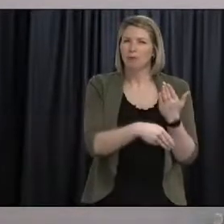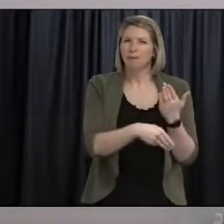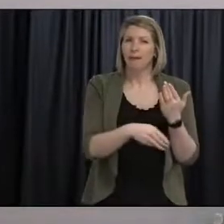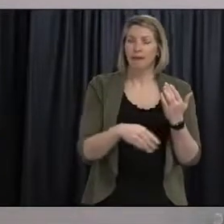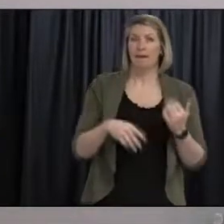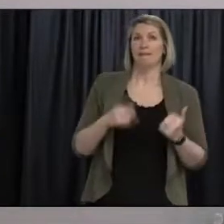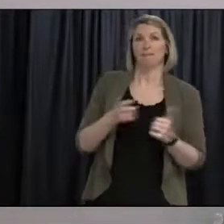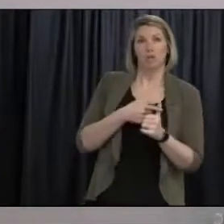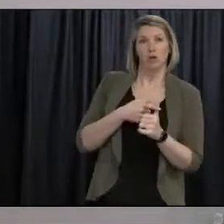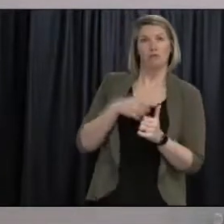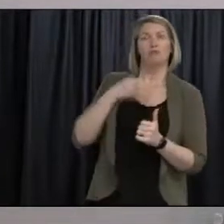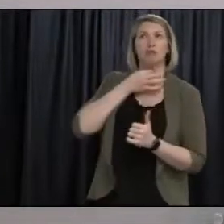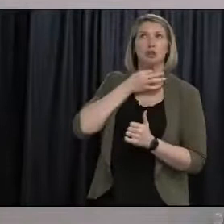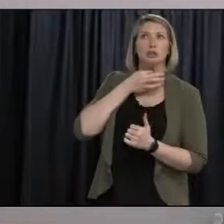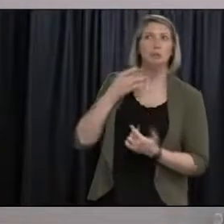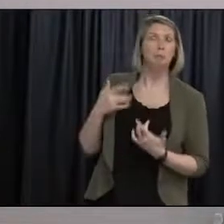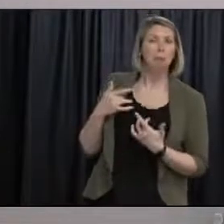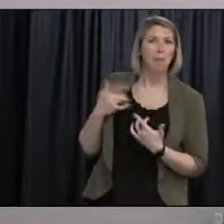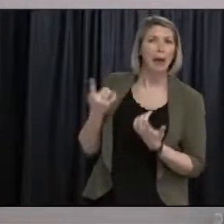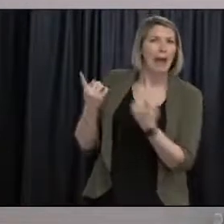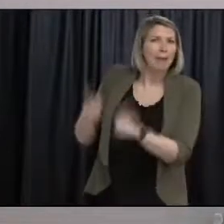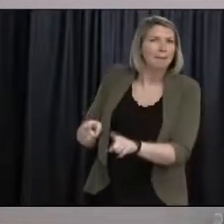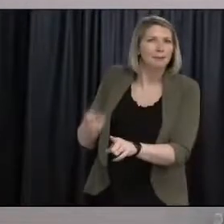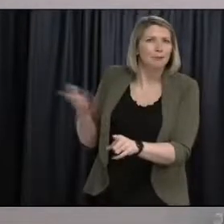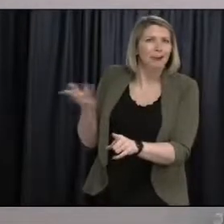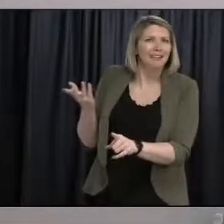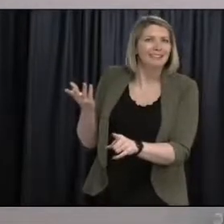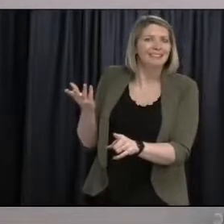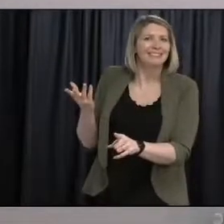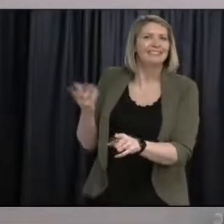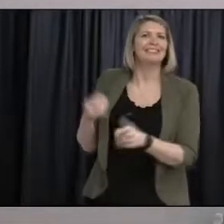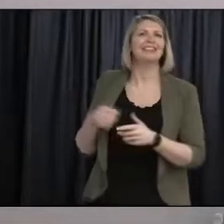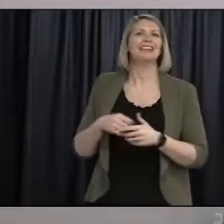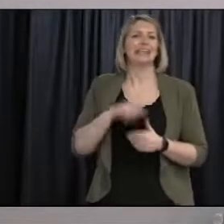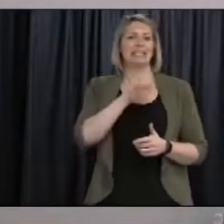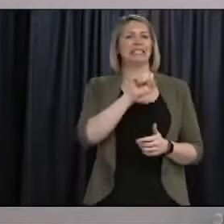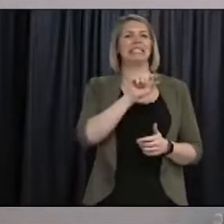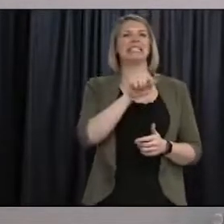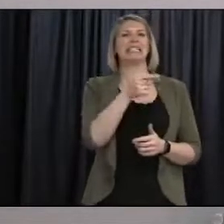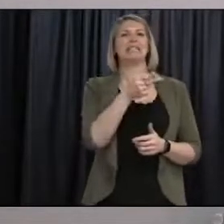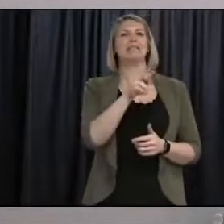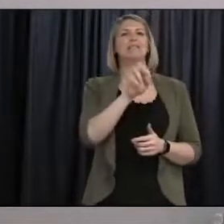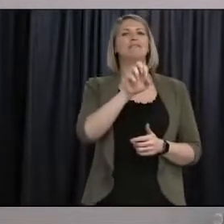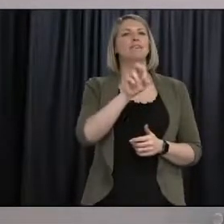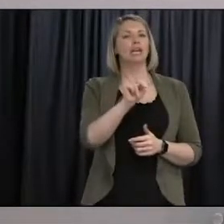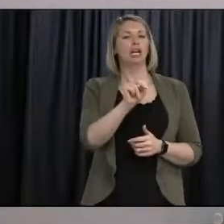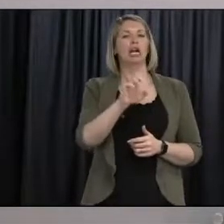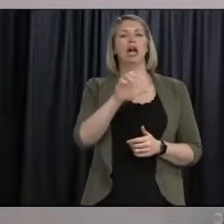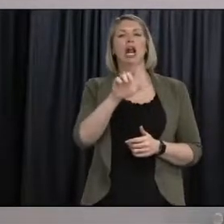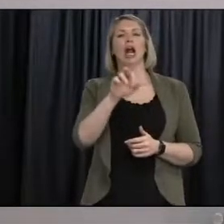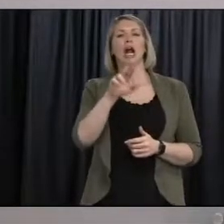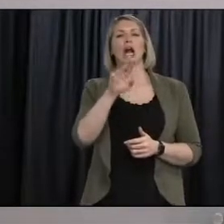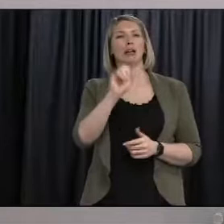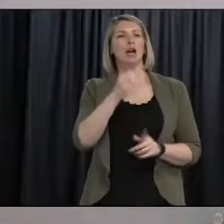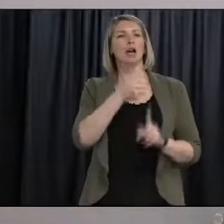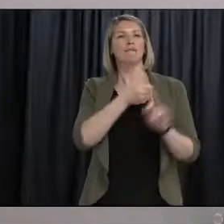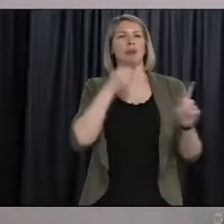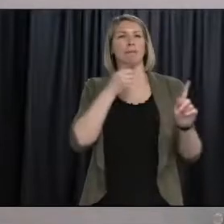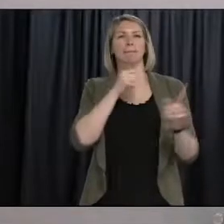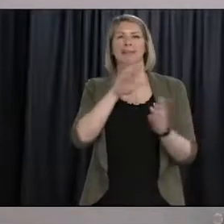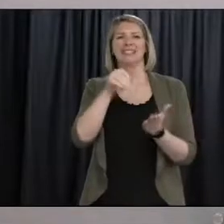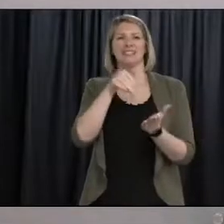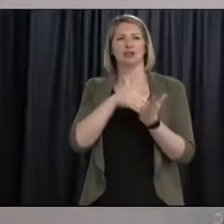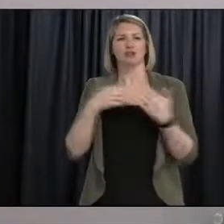happened? Stephen Clark of the Center for Health Information is quoted as saying, layering the system